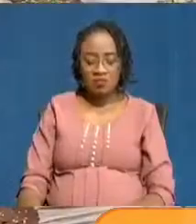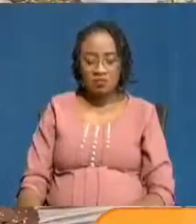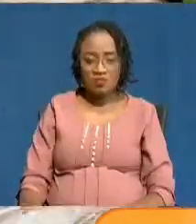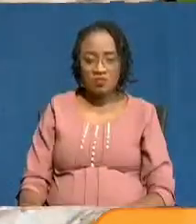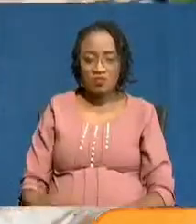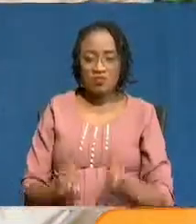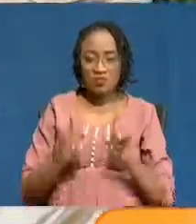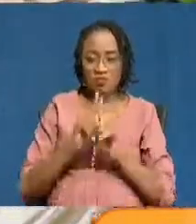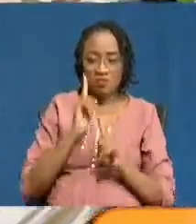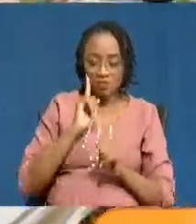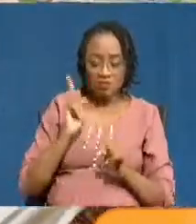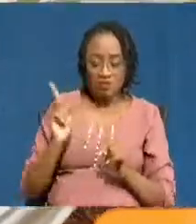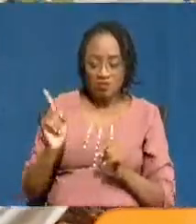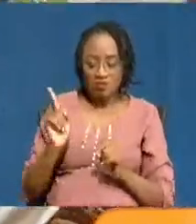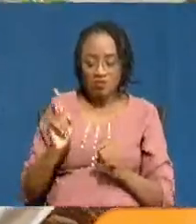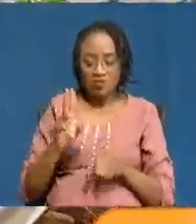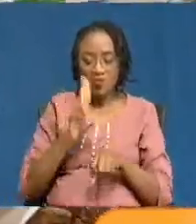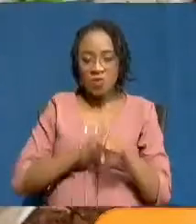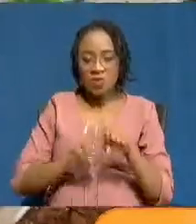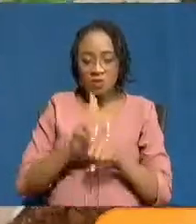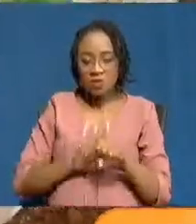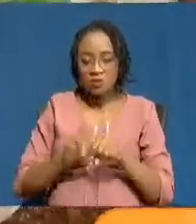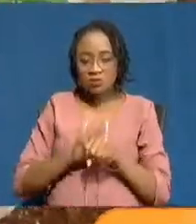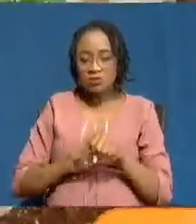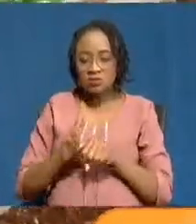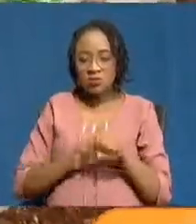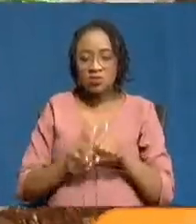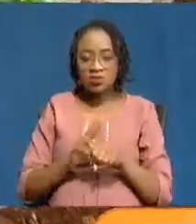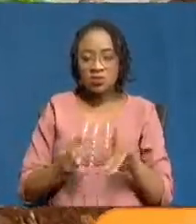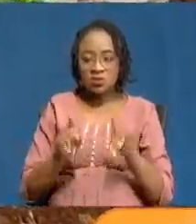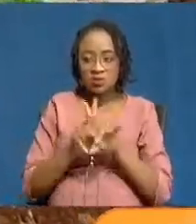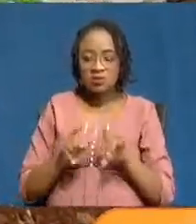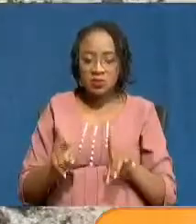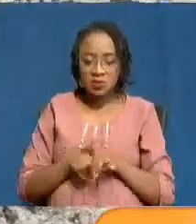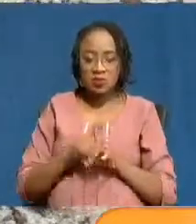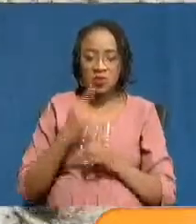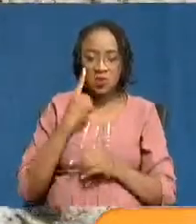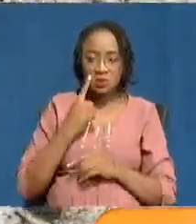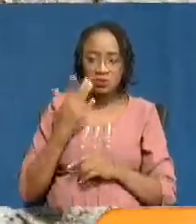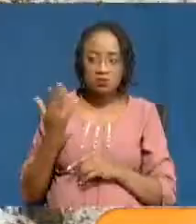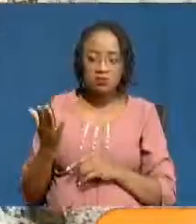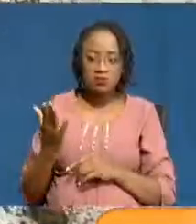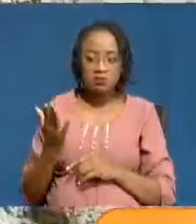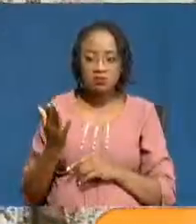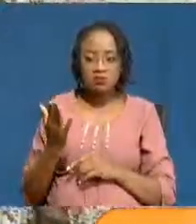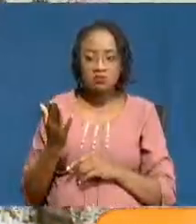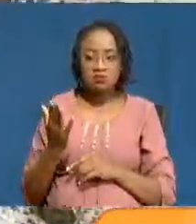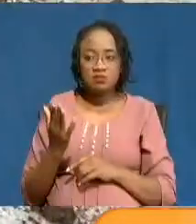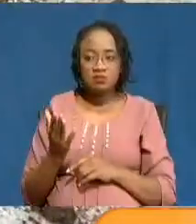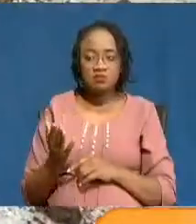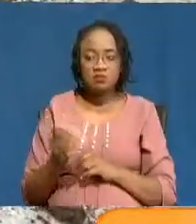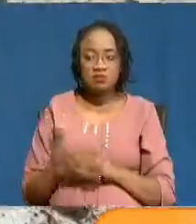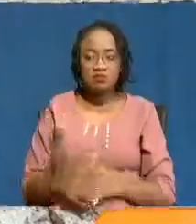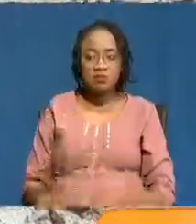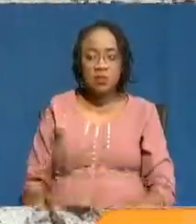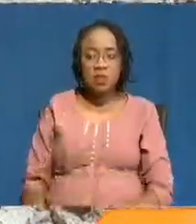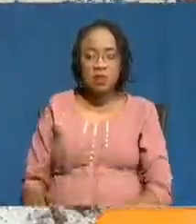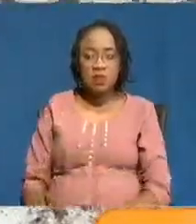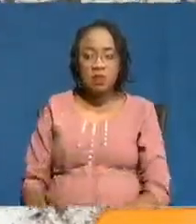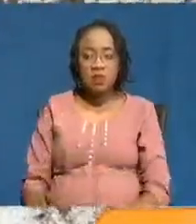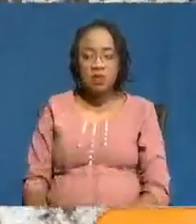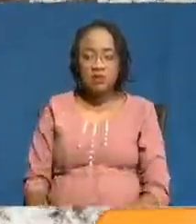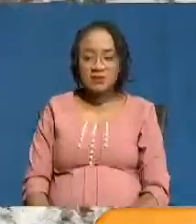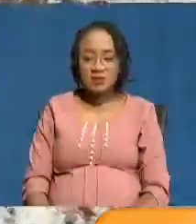are being spearheaded by AgriPlant Kenya, a farm supporting small-scale growers in making climate-smart farming